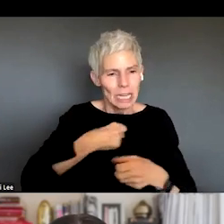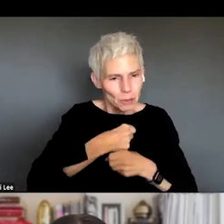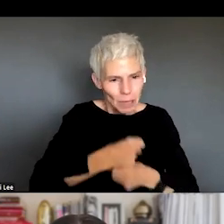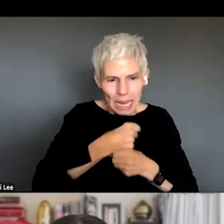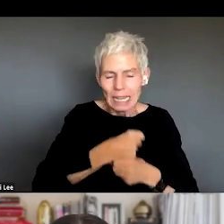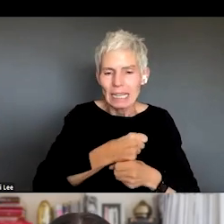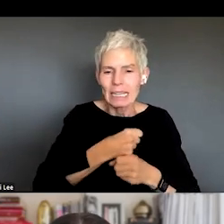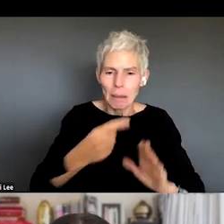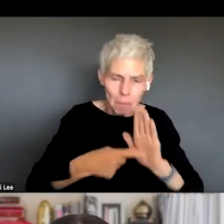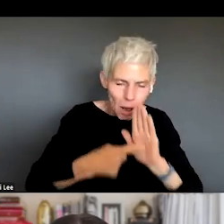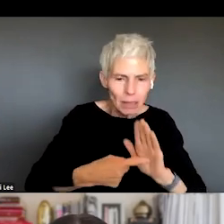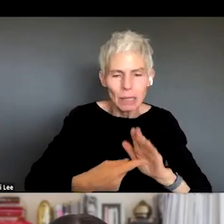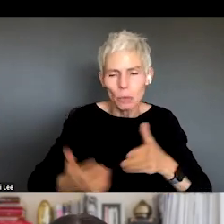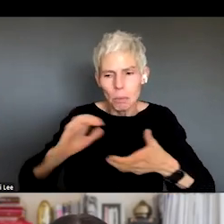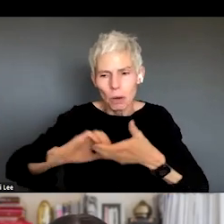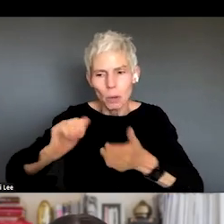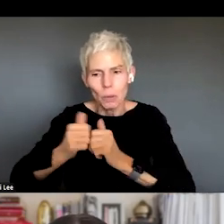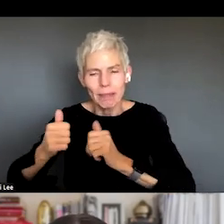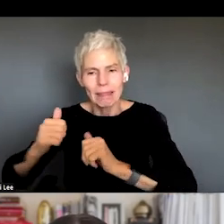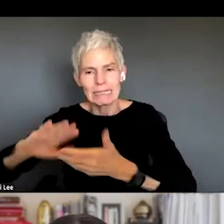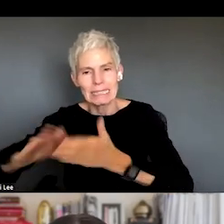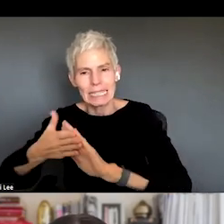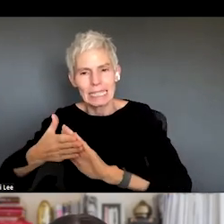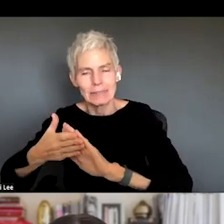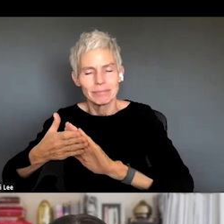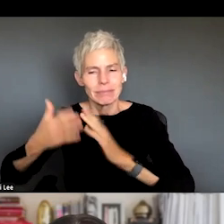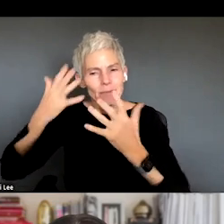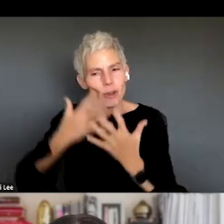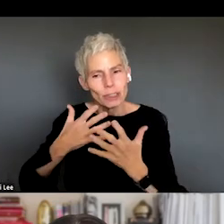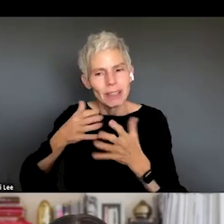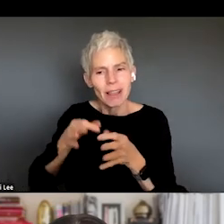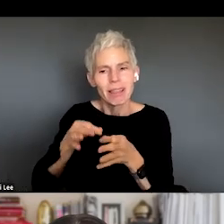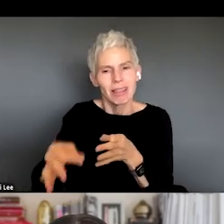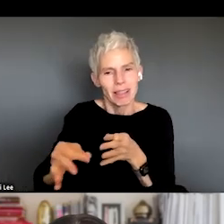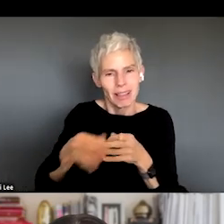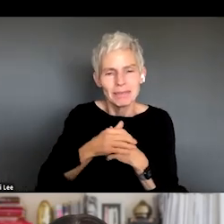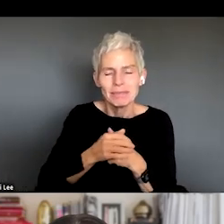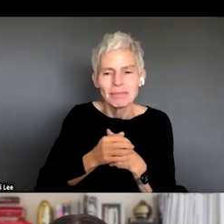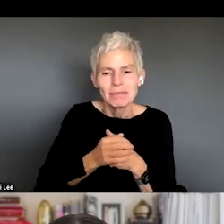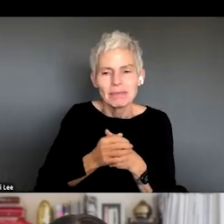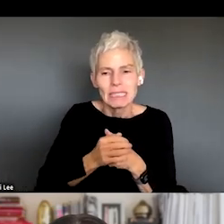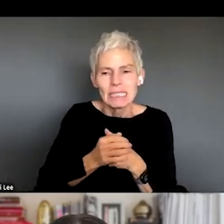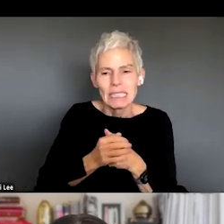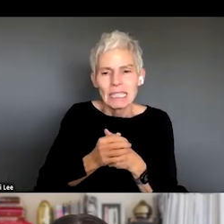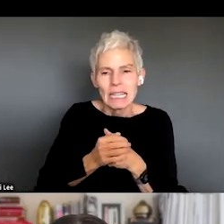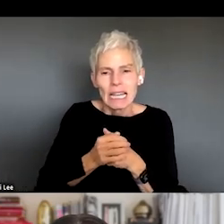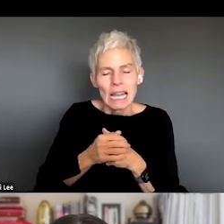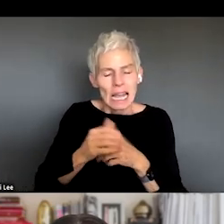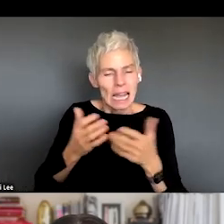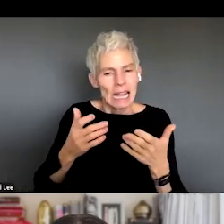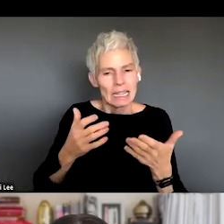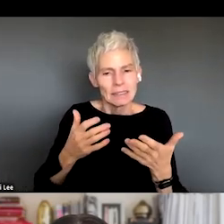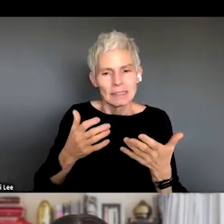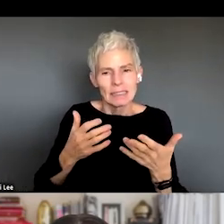city, but it unfortunately did get delayed and took quite a bit of